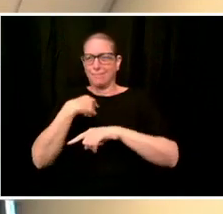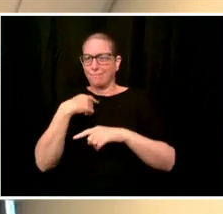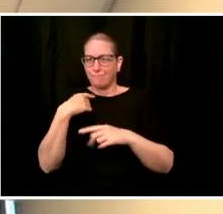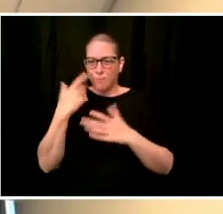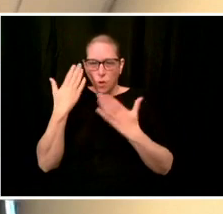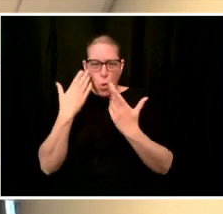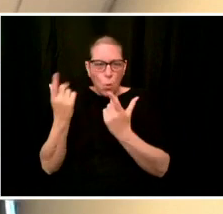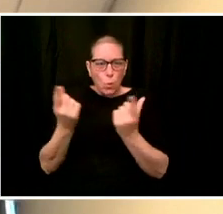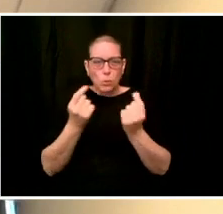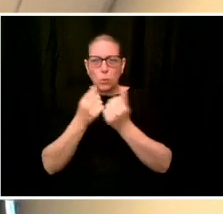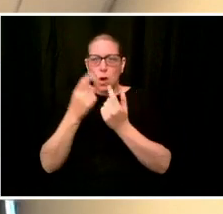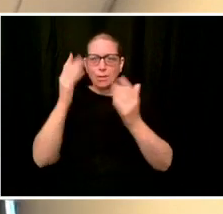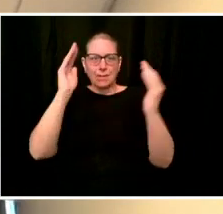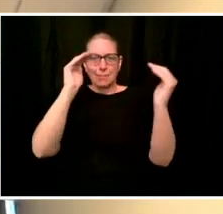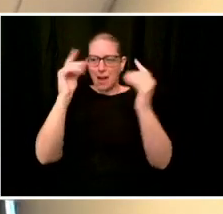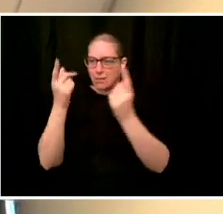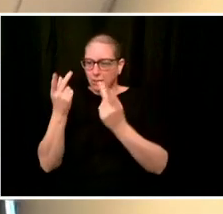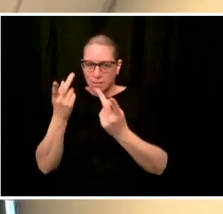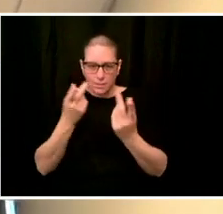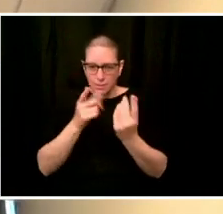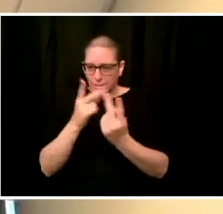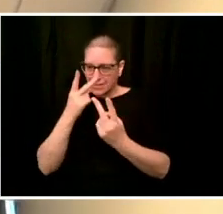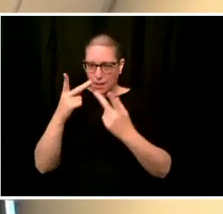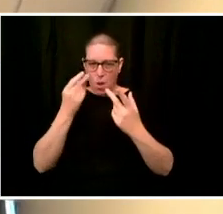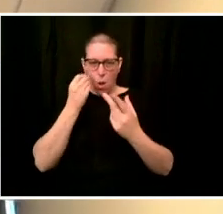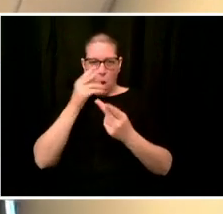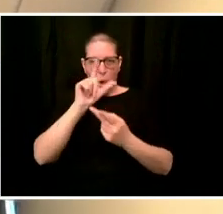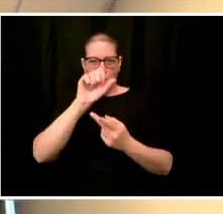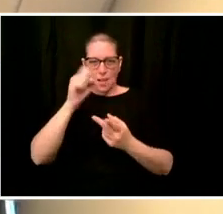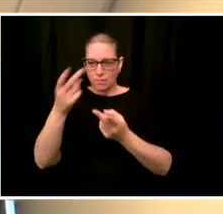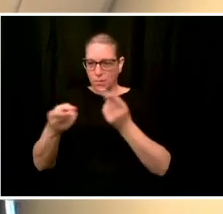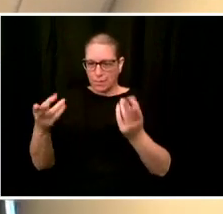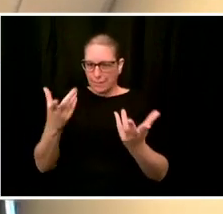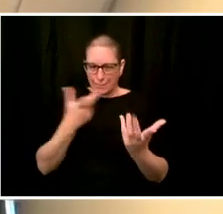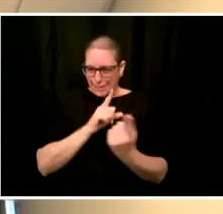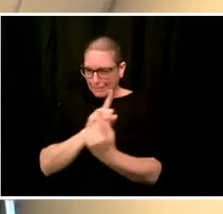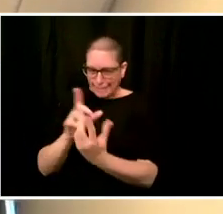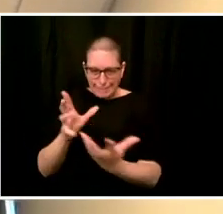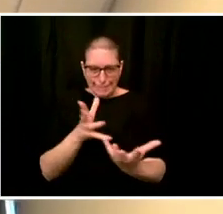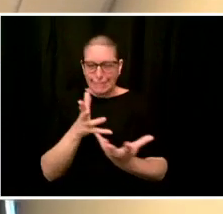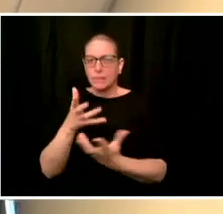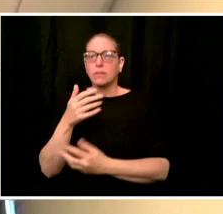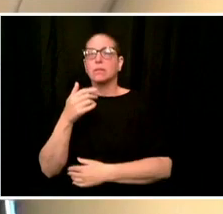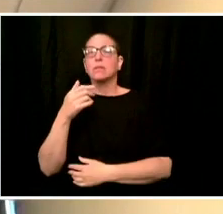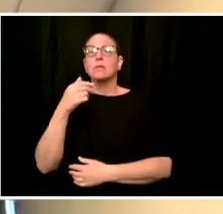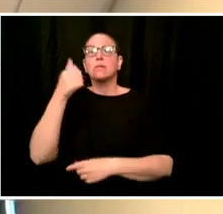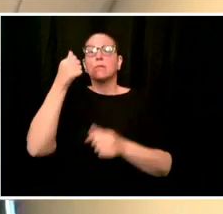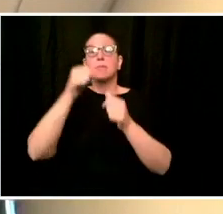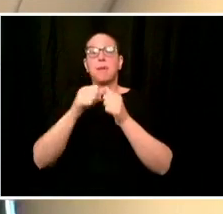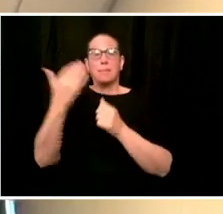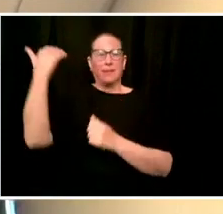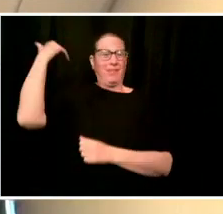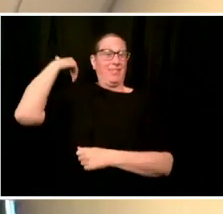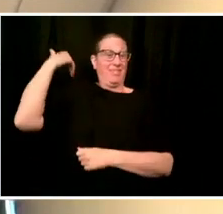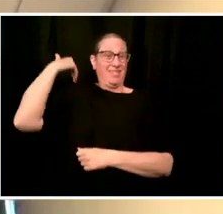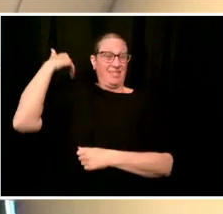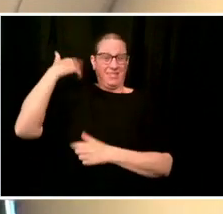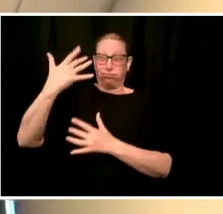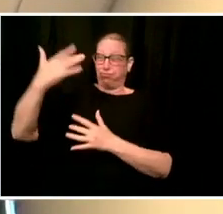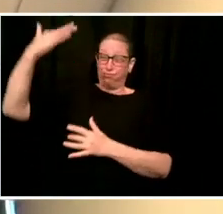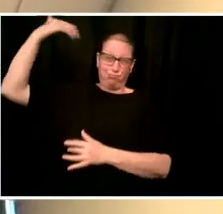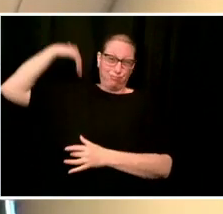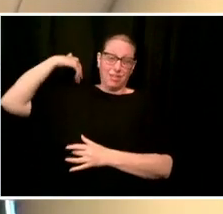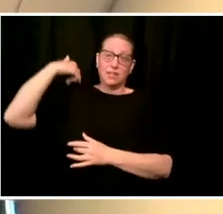of times over the last couple of days, on a good night, if 5% of the people want to be engaged and accept